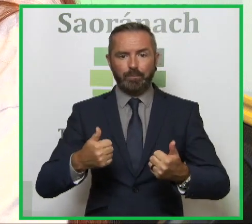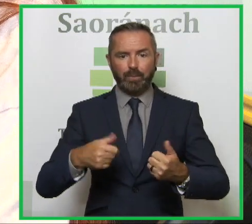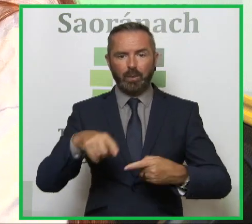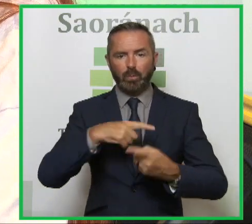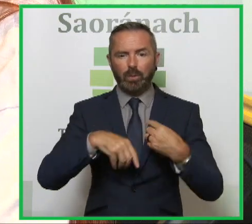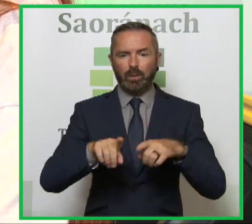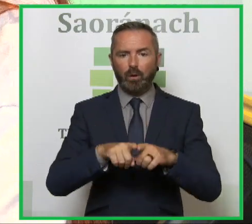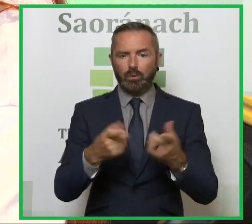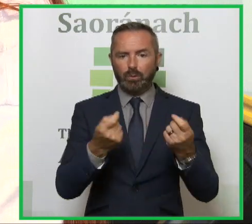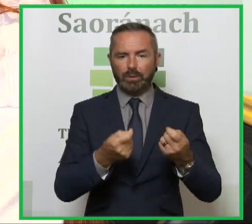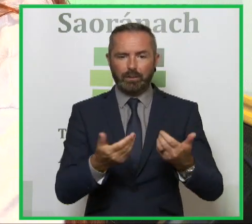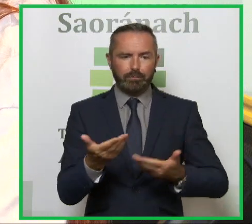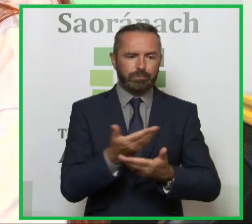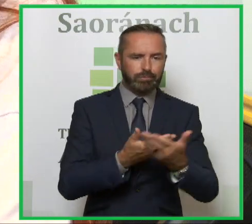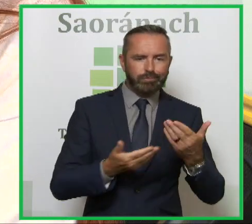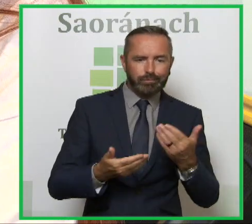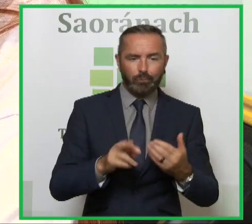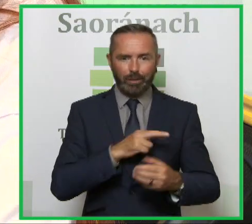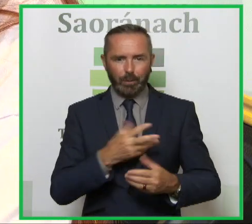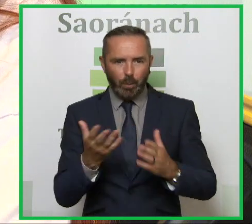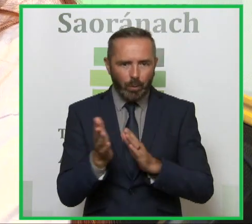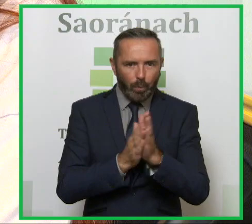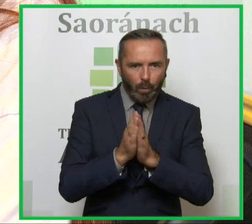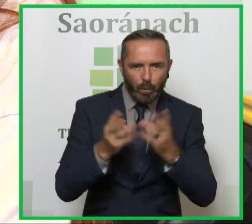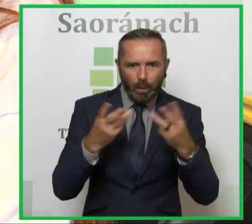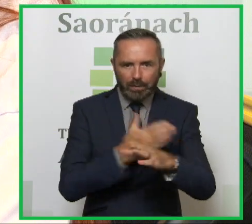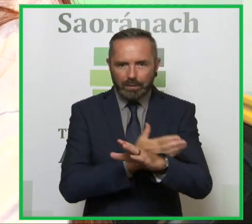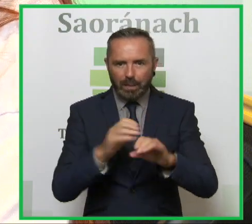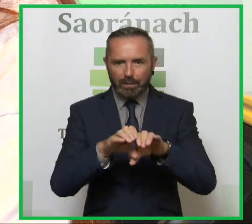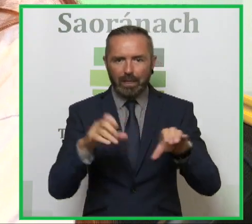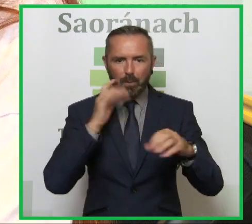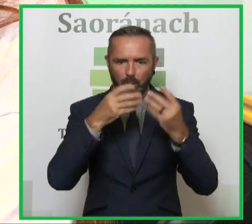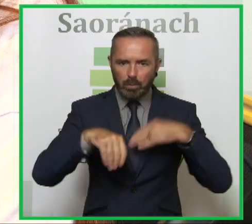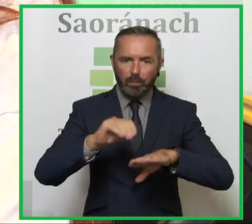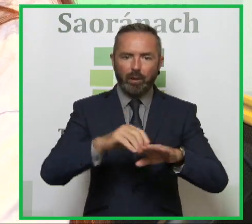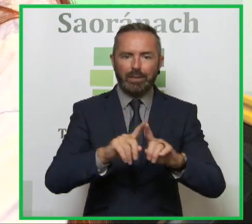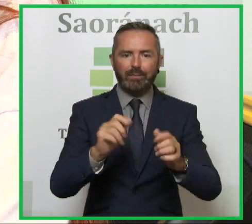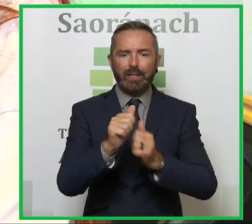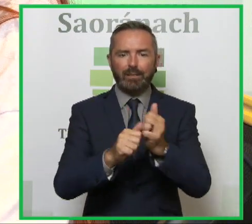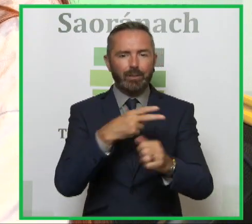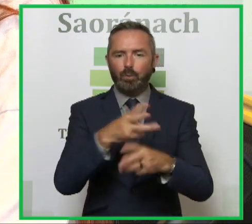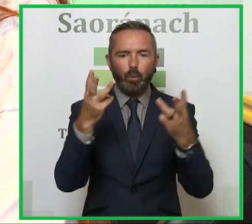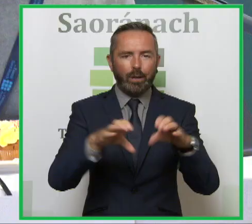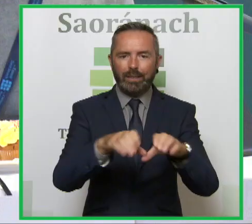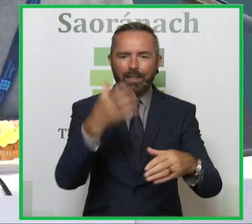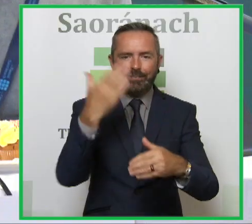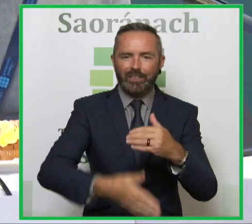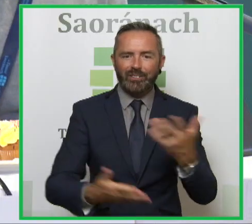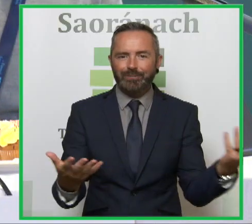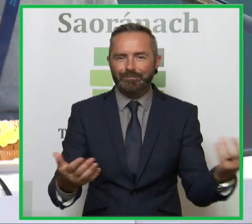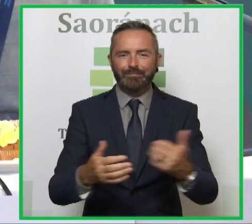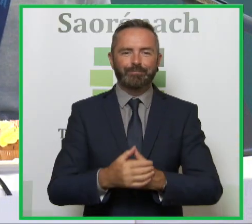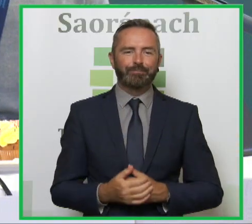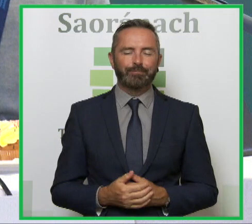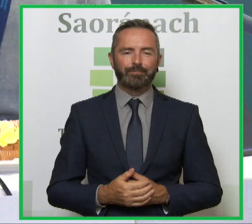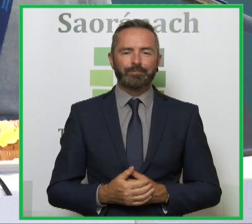would sit and we'd be anxiously waiting for the class to start because we just wanted to get moving on to the activities and we didn't want the class to end. Cool. Is